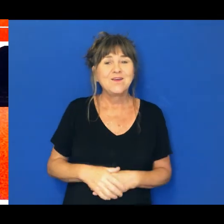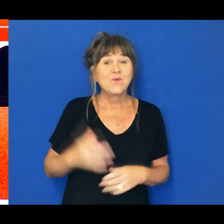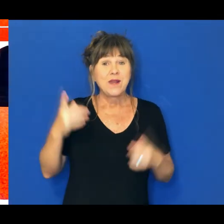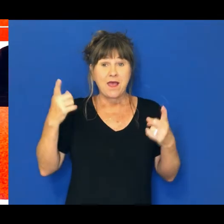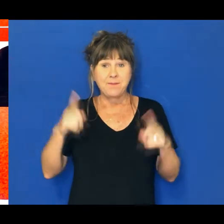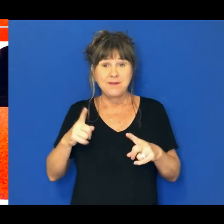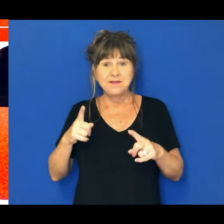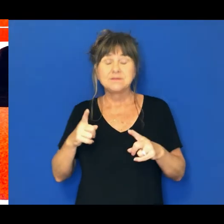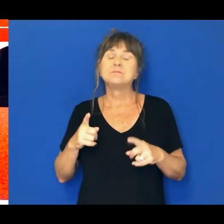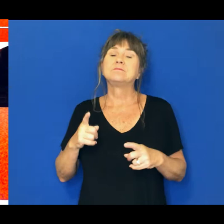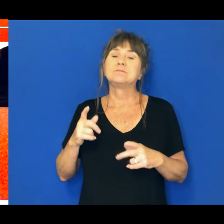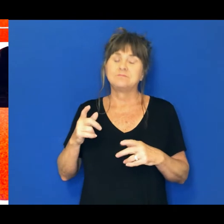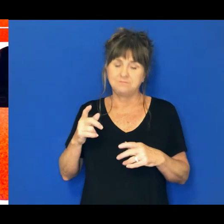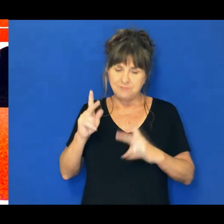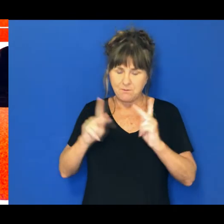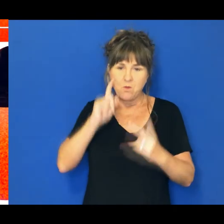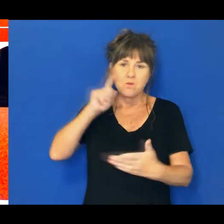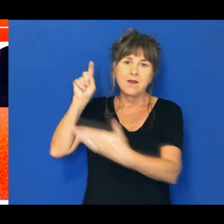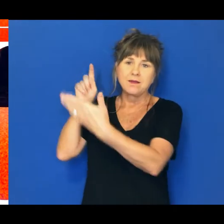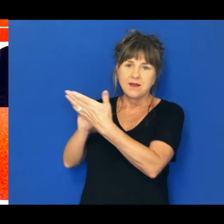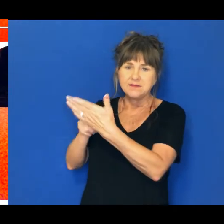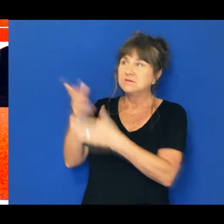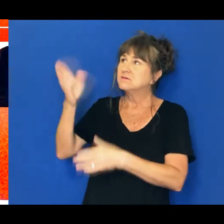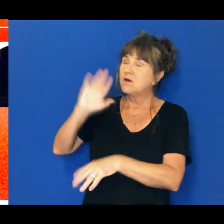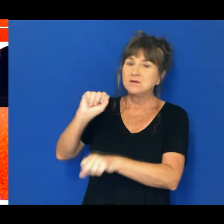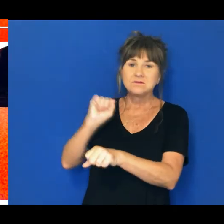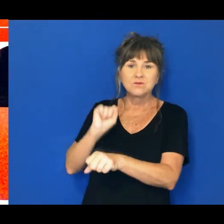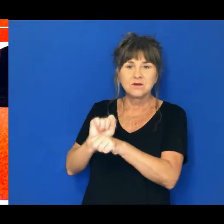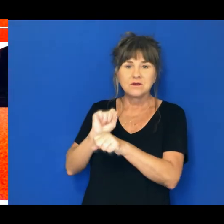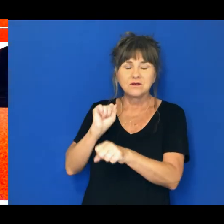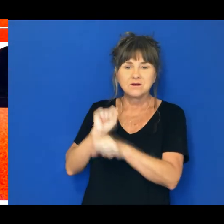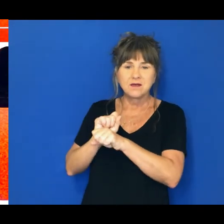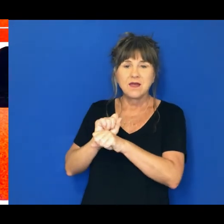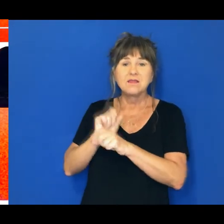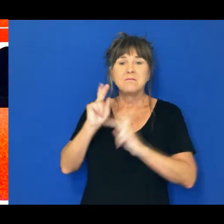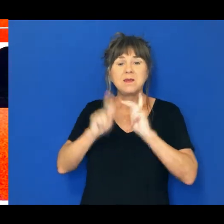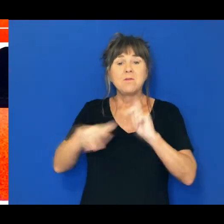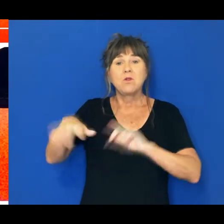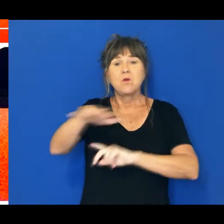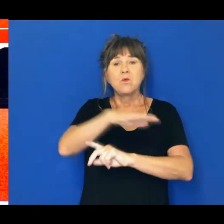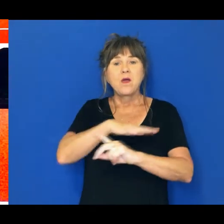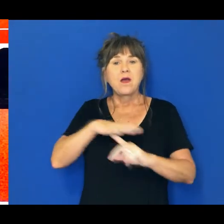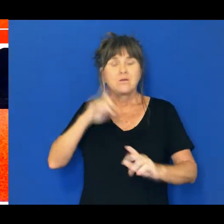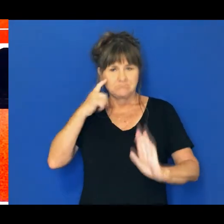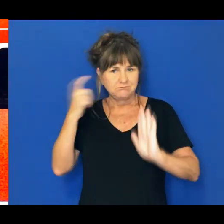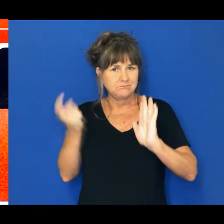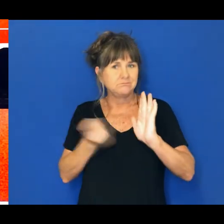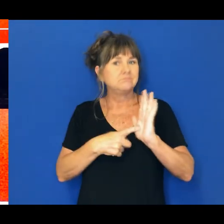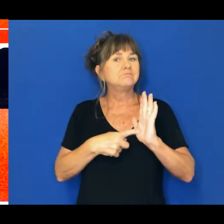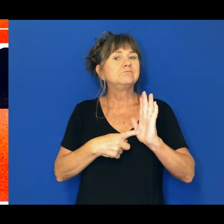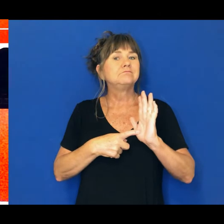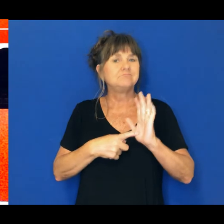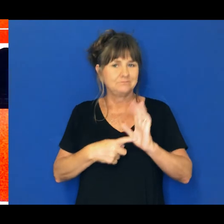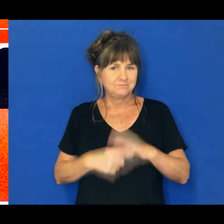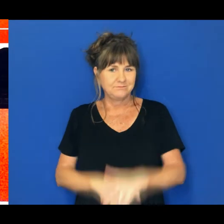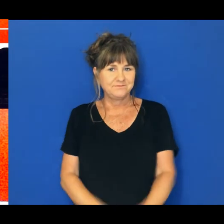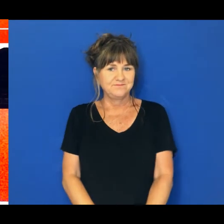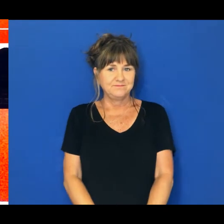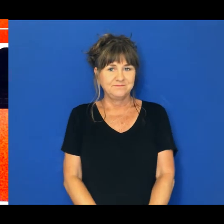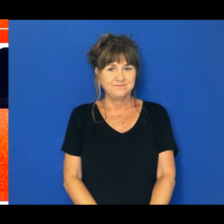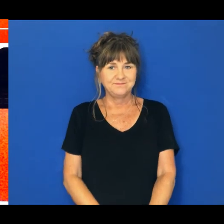When it happens, God gets the glory, and the world around you is put on notice. The world around you is put on